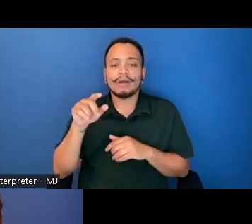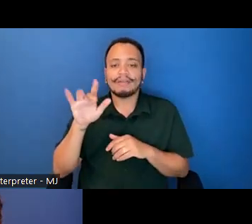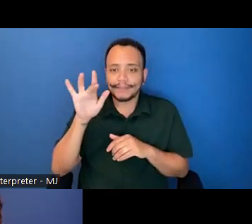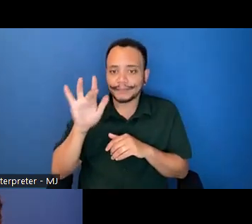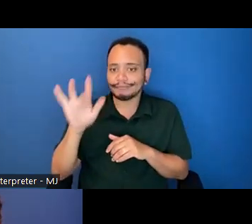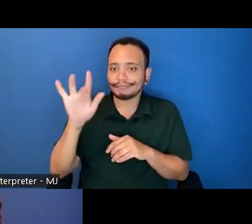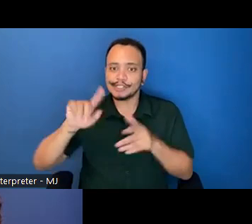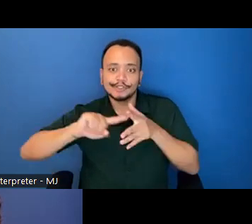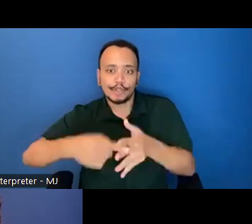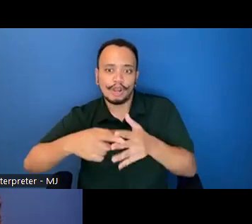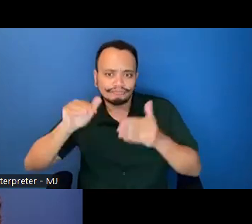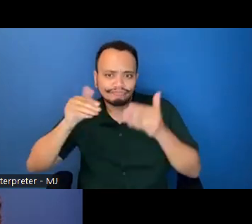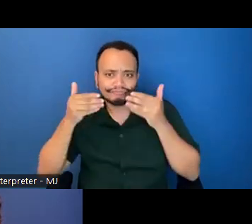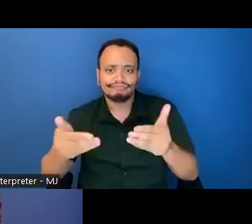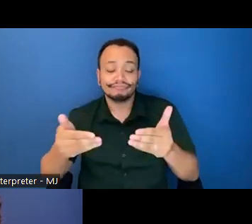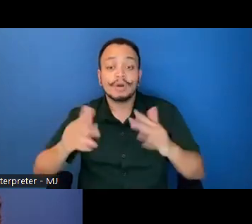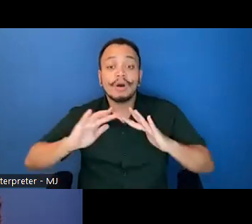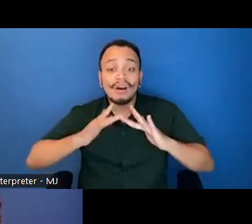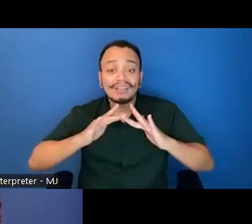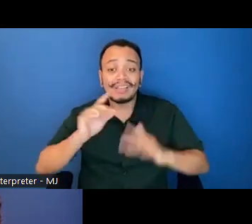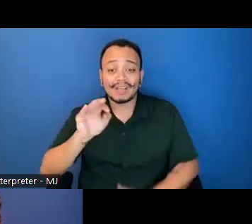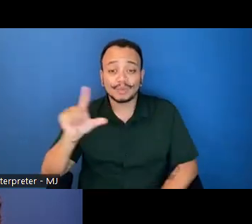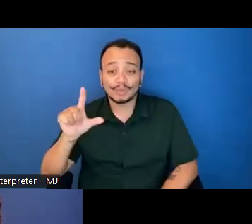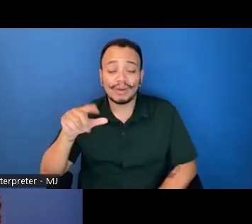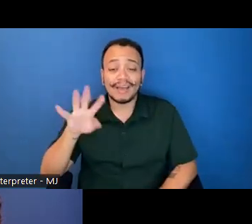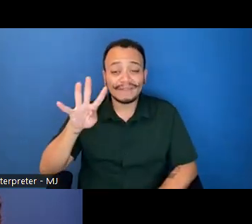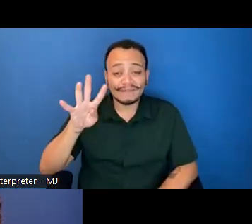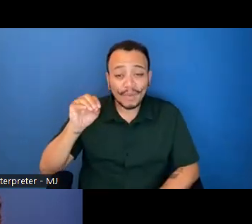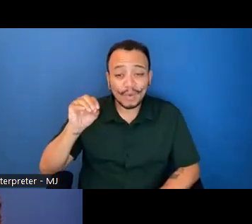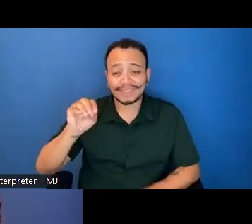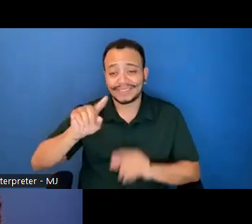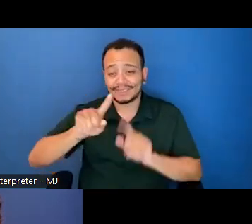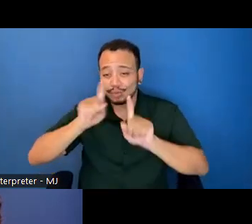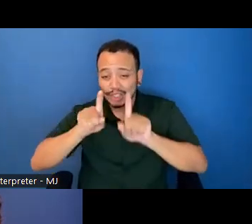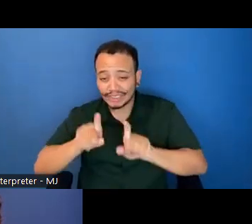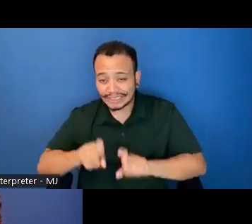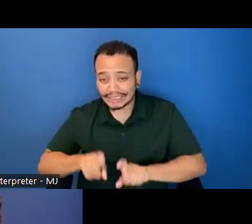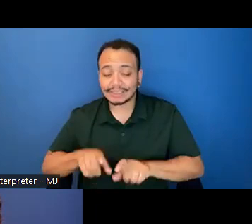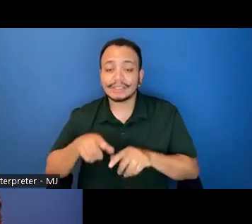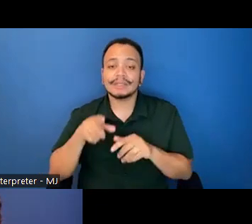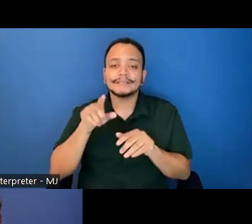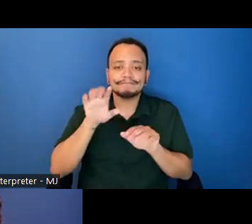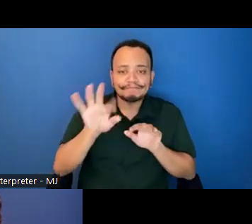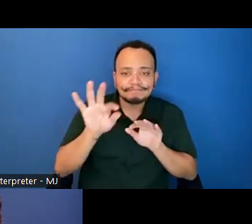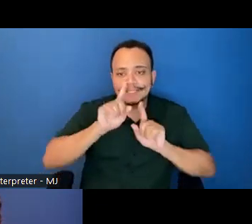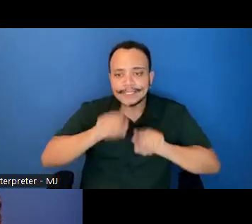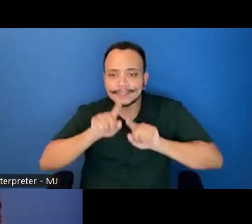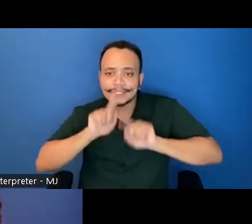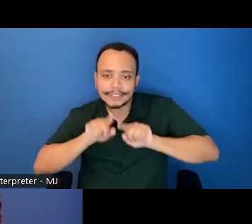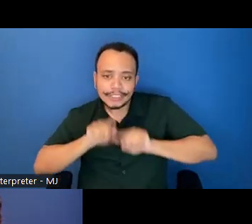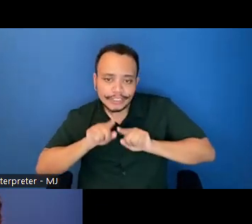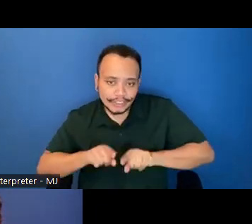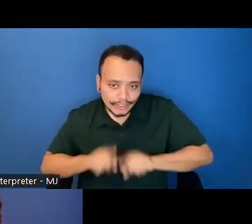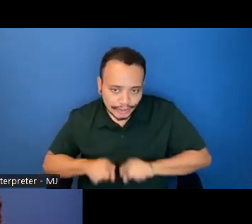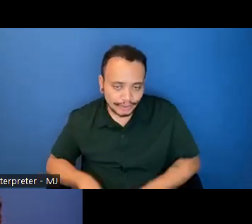40 questions. And as you answer, the tool asks you to select the level of skill. So,